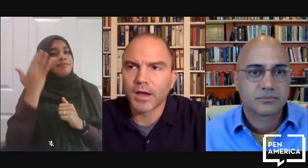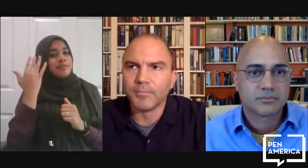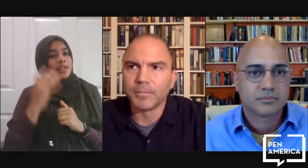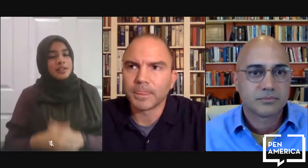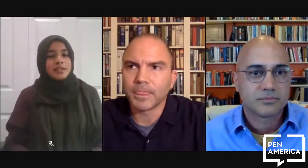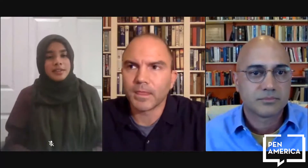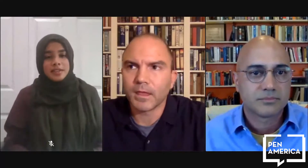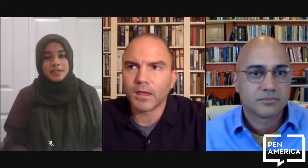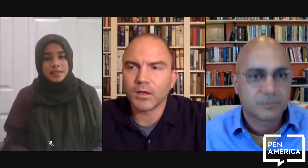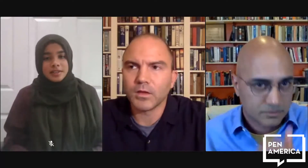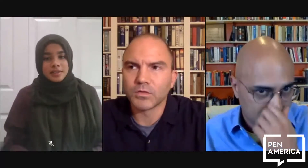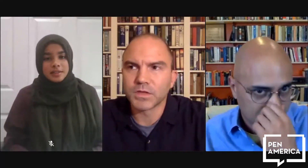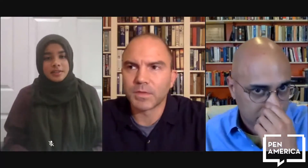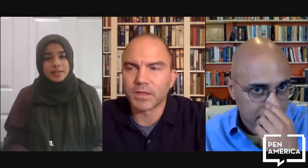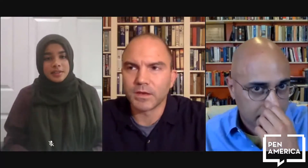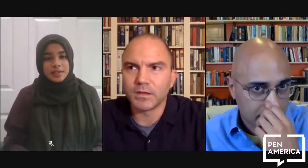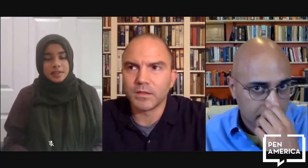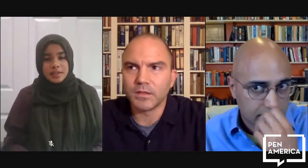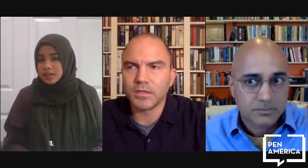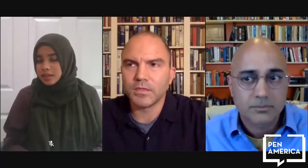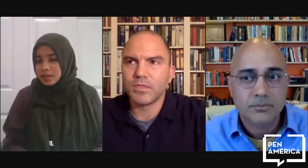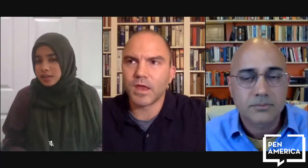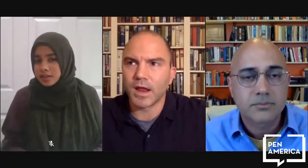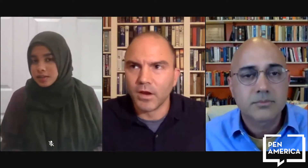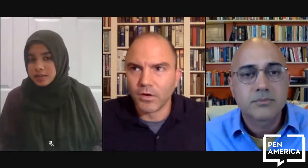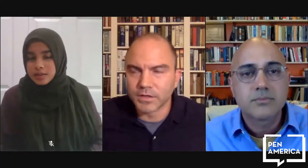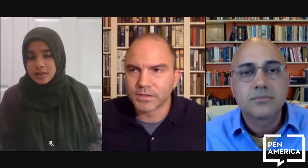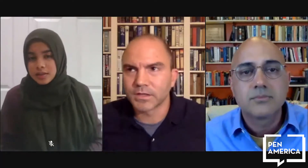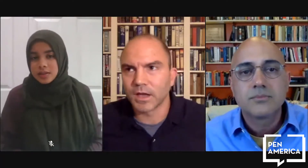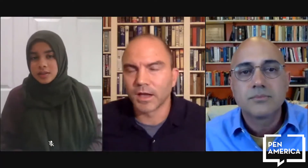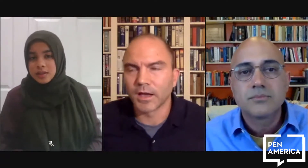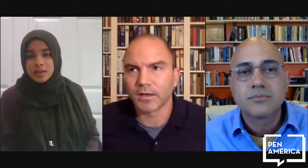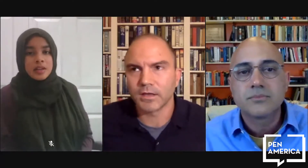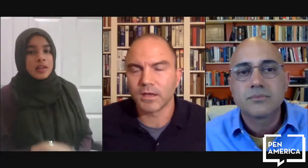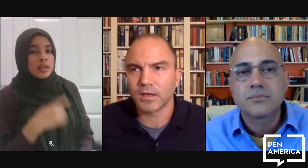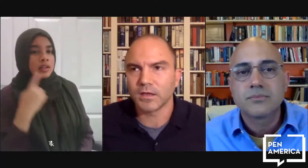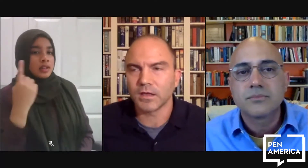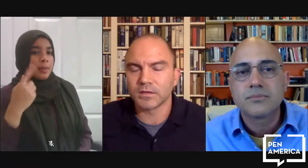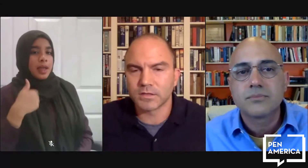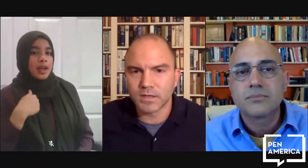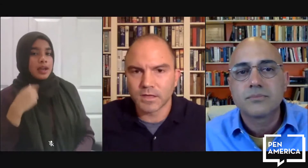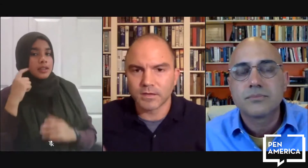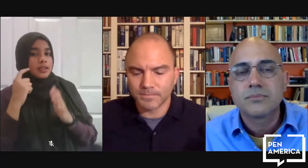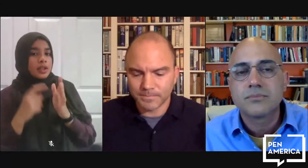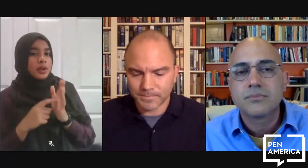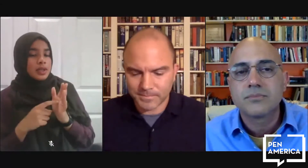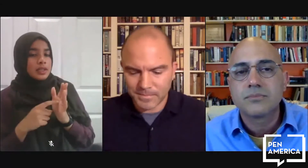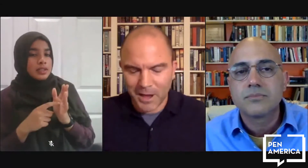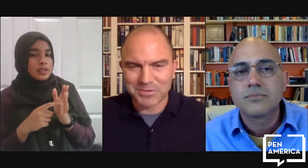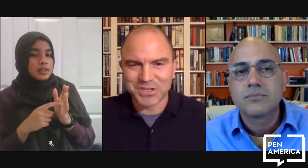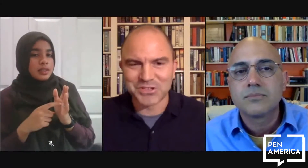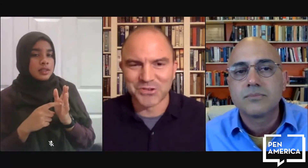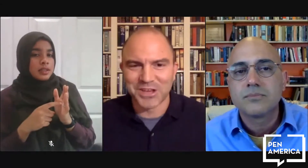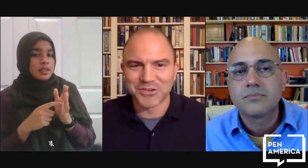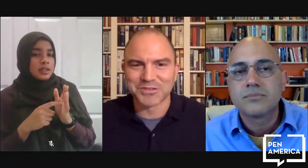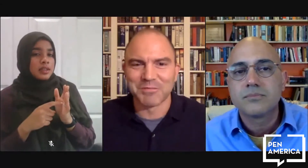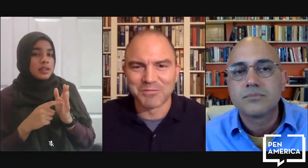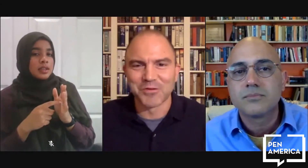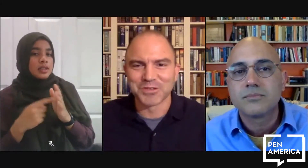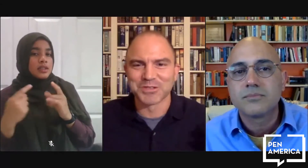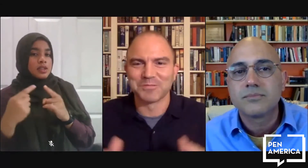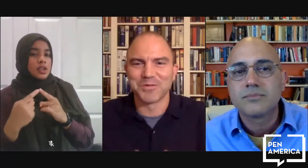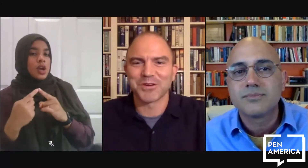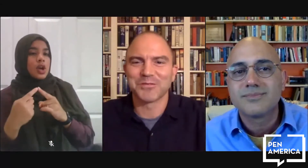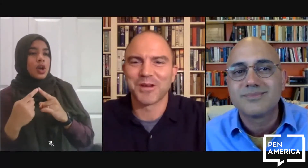You've got, you know, something that I notice is the oppositional nature of some